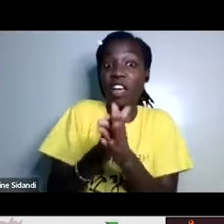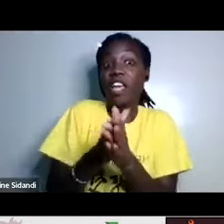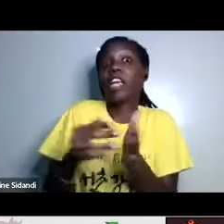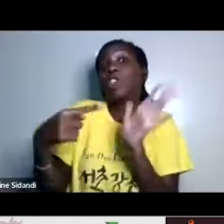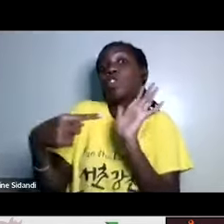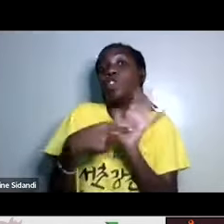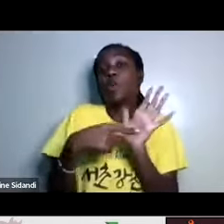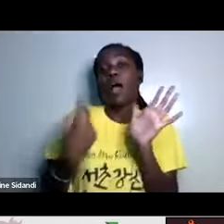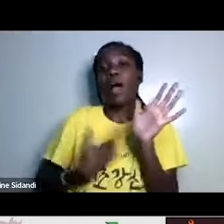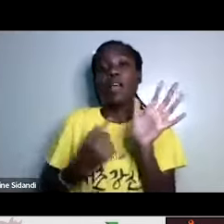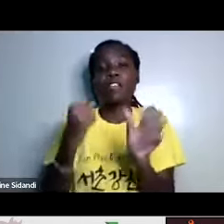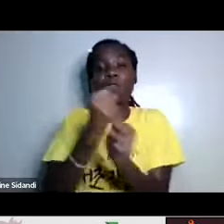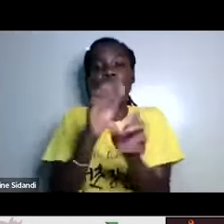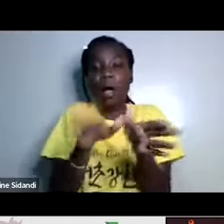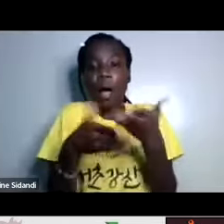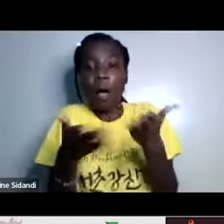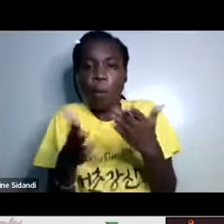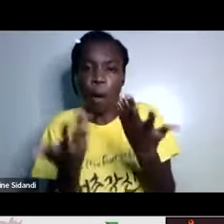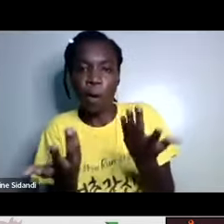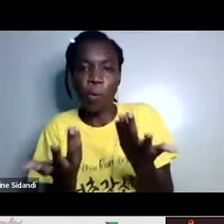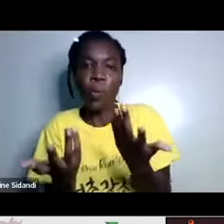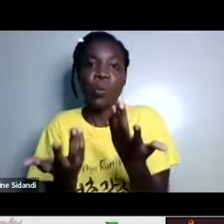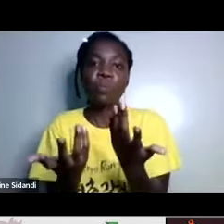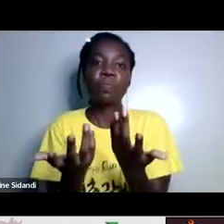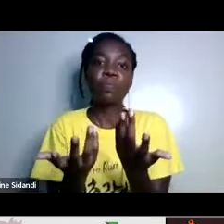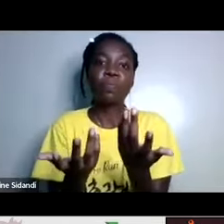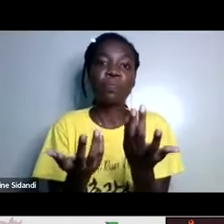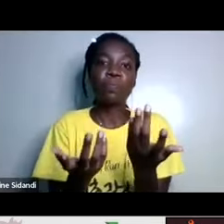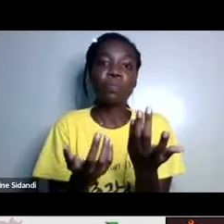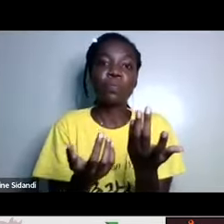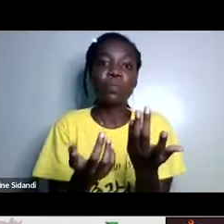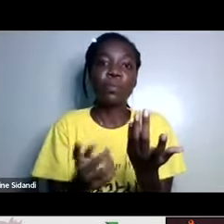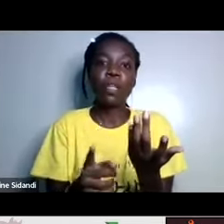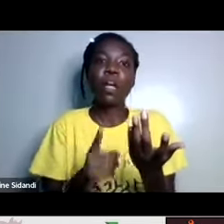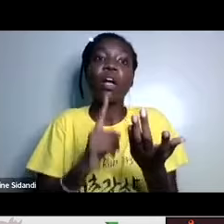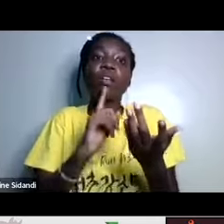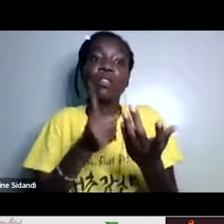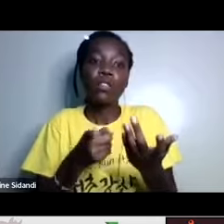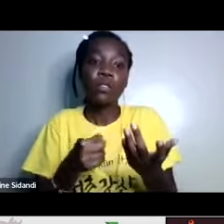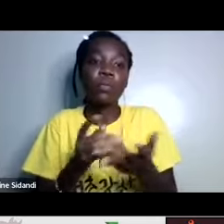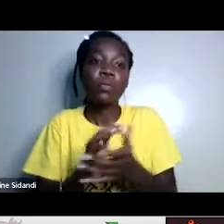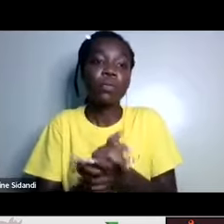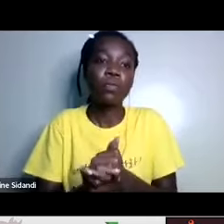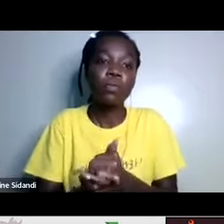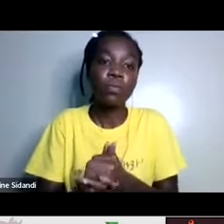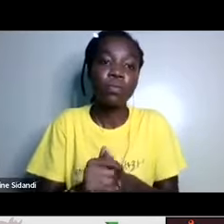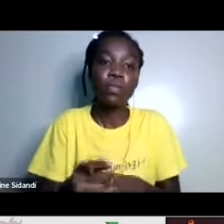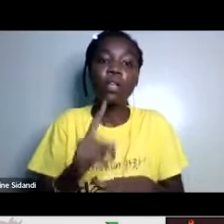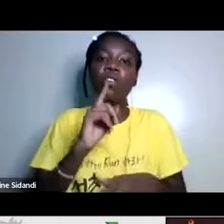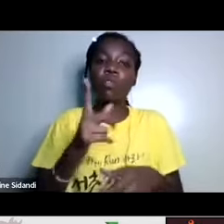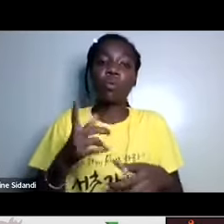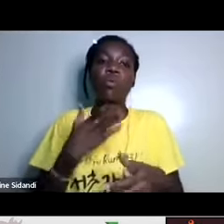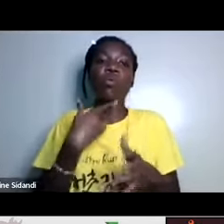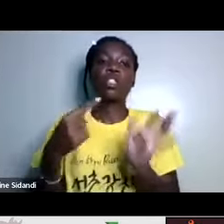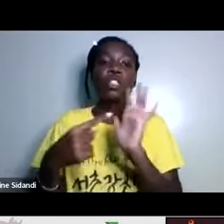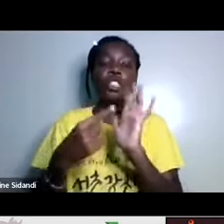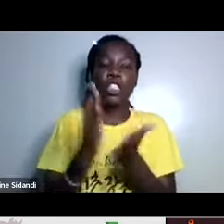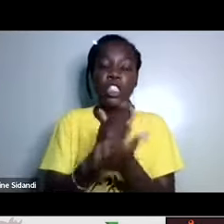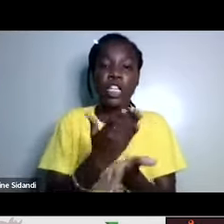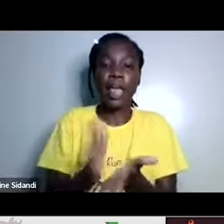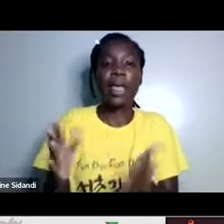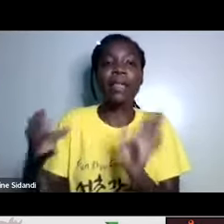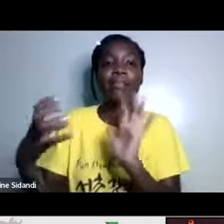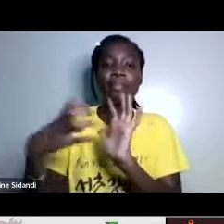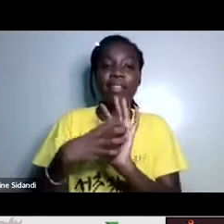actually do it. So let me get started. Let me share with you my screen. So I'll